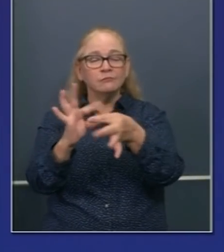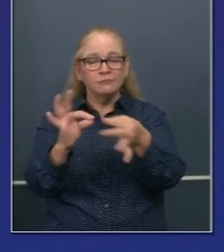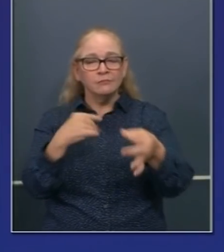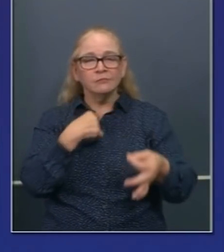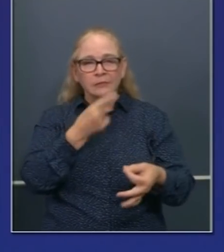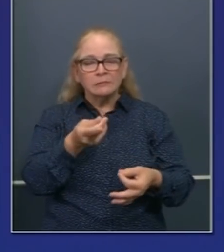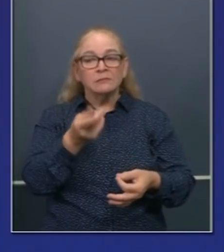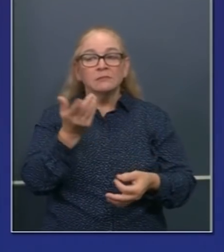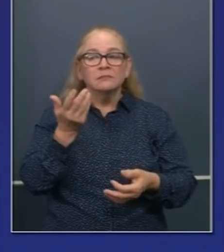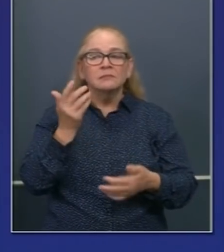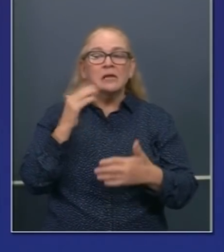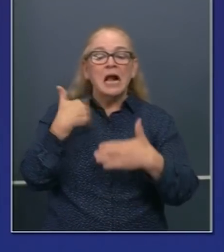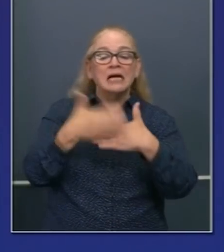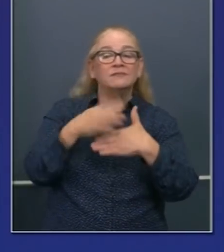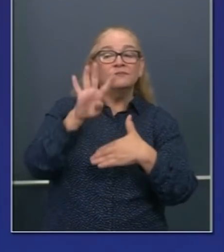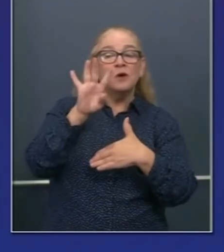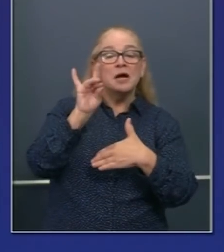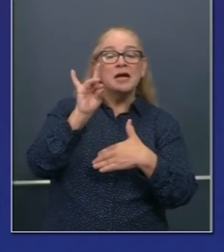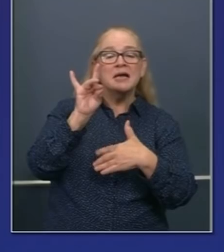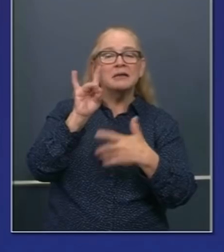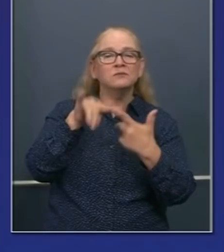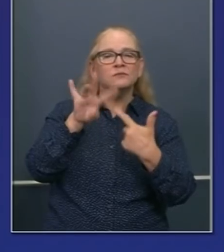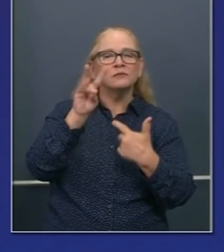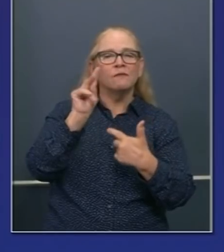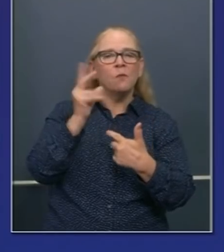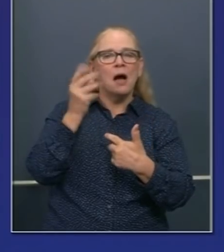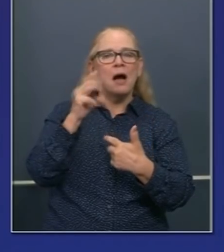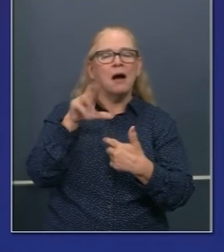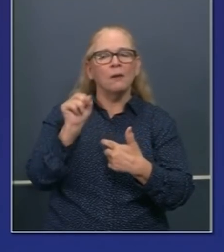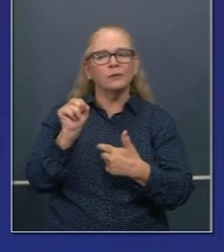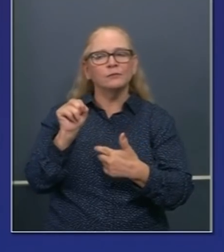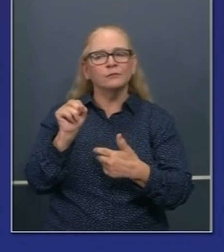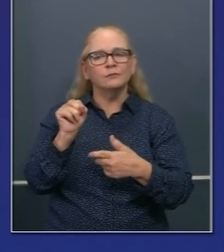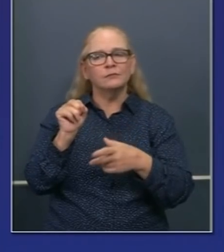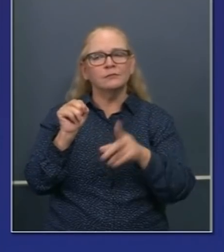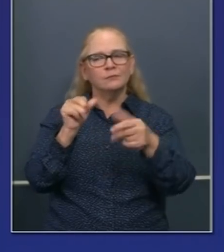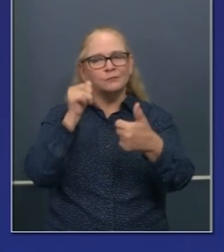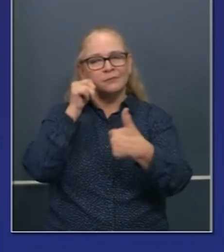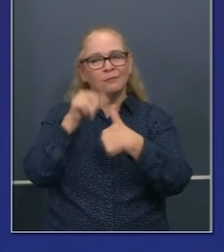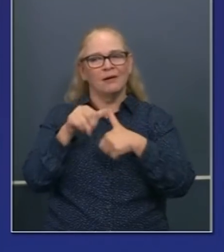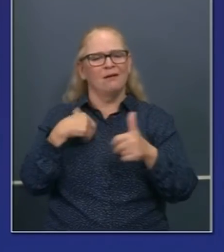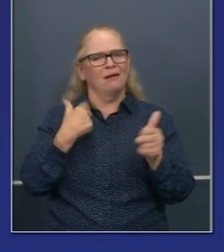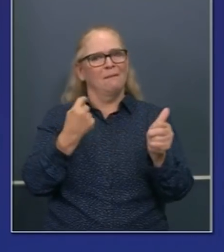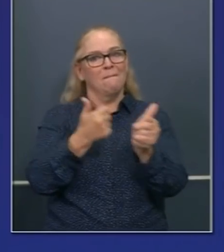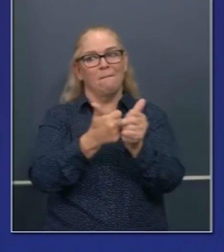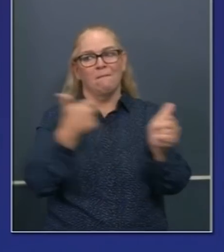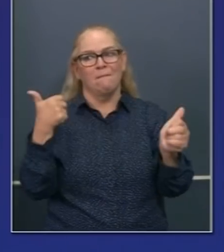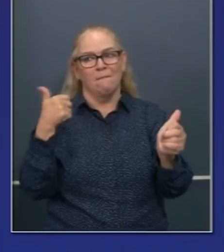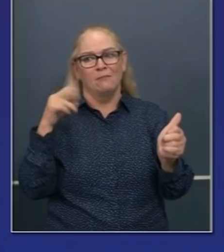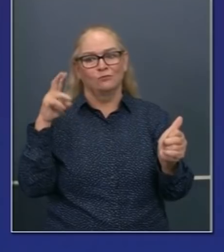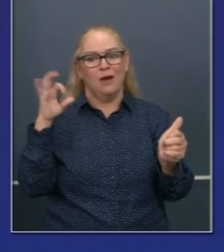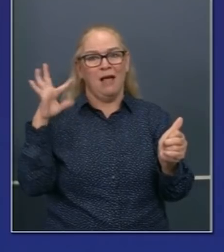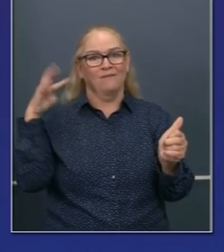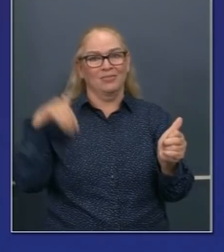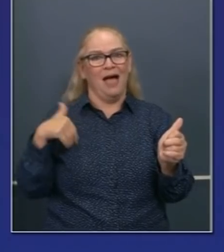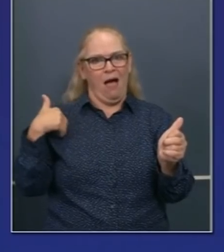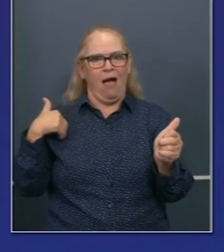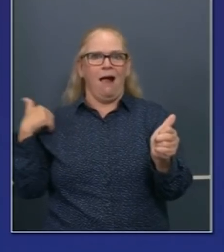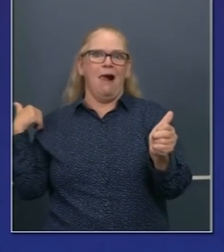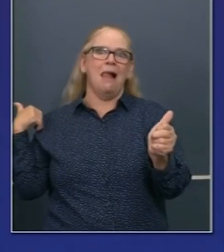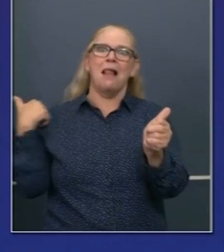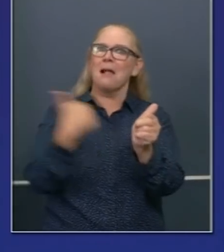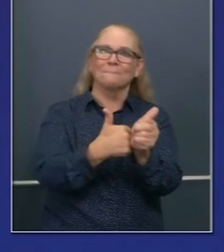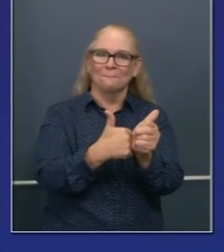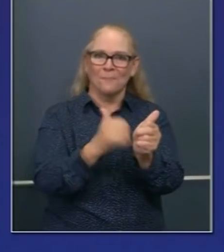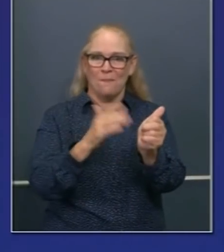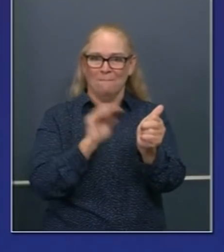likely, that we will take all of that backlog, the 295,000 backlog numbers, cases, figure out total number